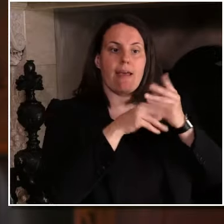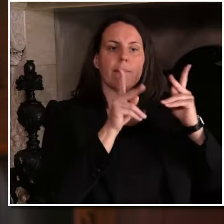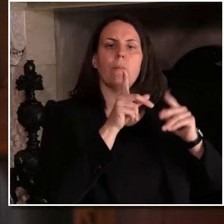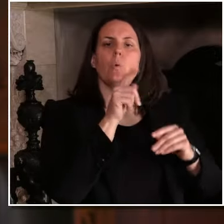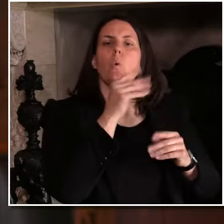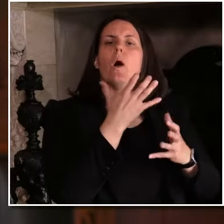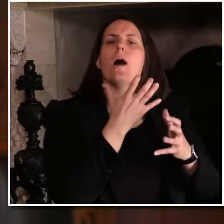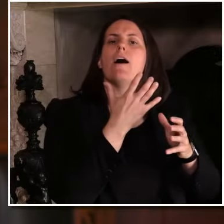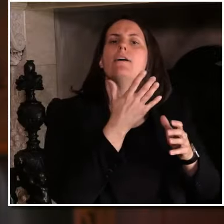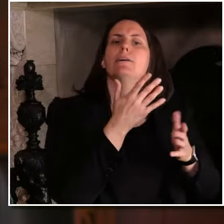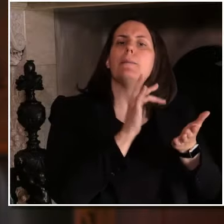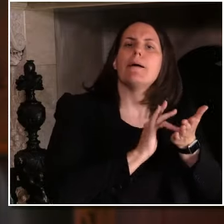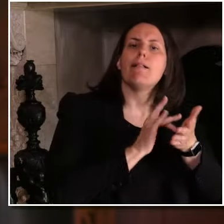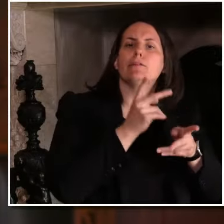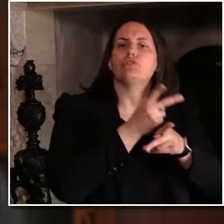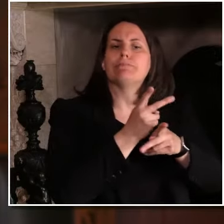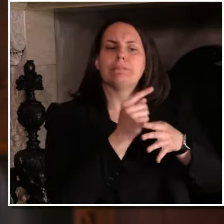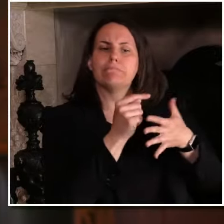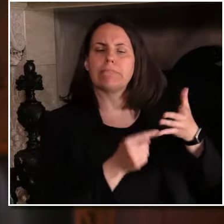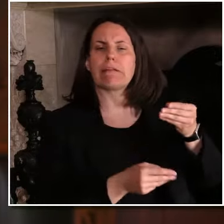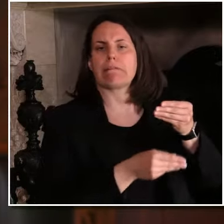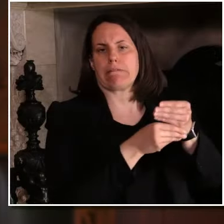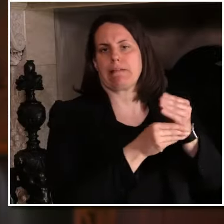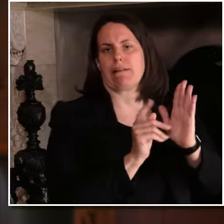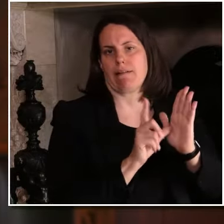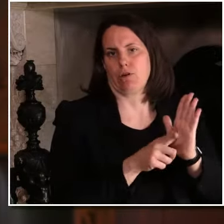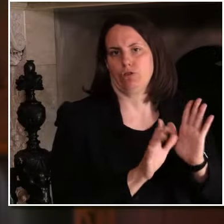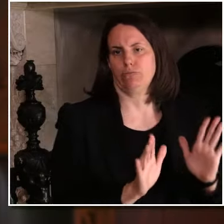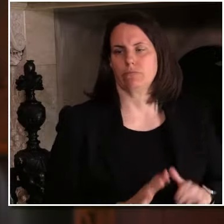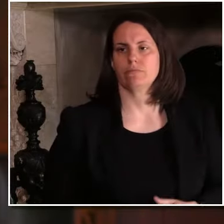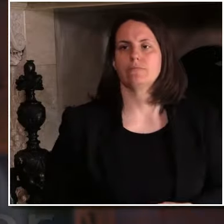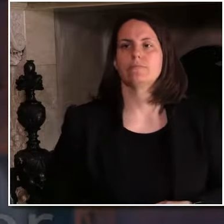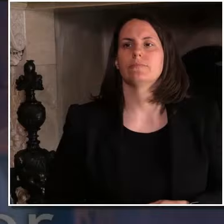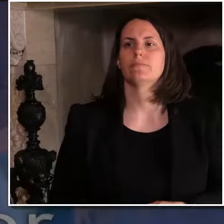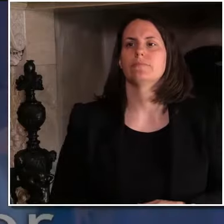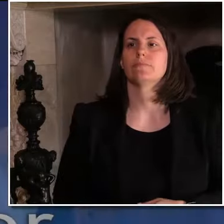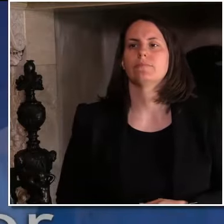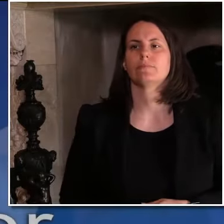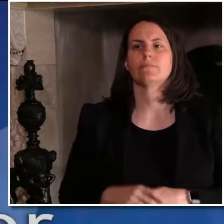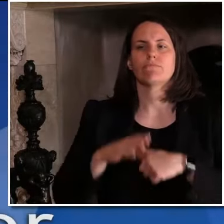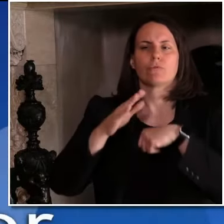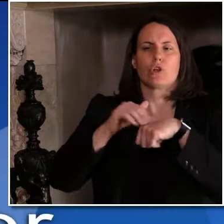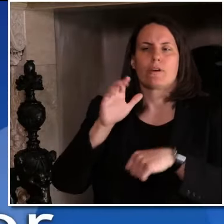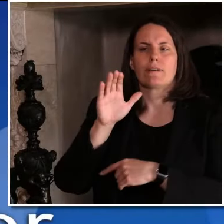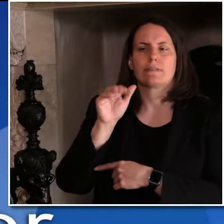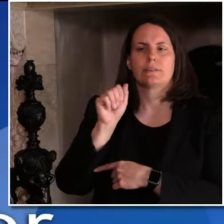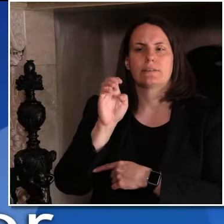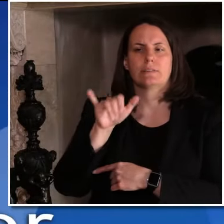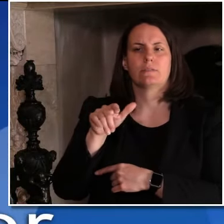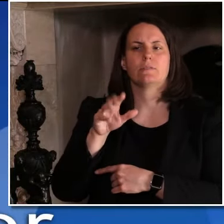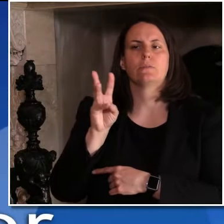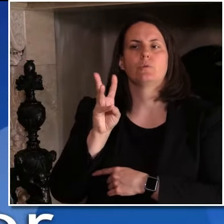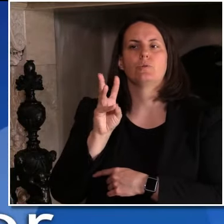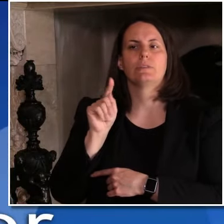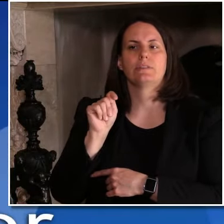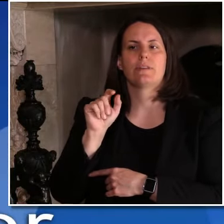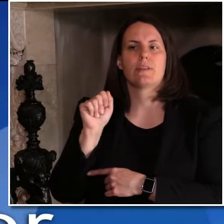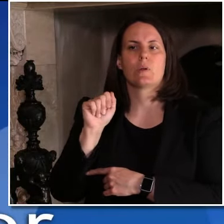Yeah, nothing to add. Yeah. All right. Thank you, Tim. Now to Casey Nelson from WTAQ Radio in Green Bay. Casey?